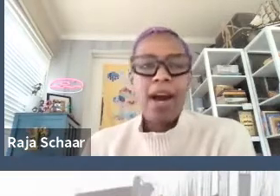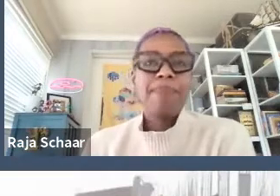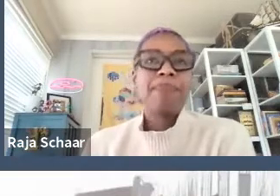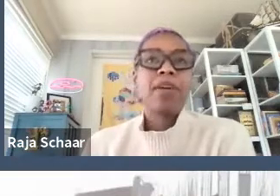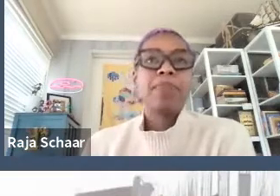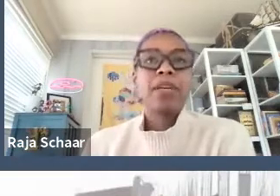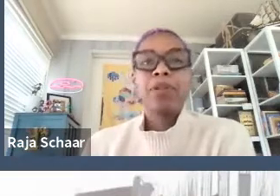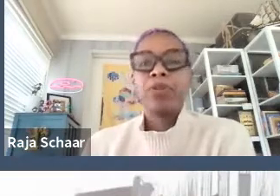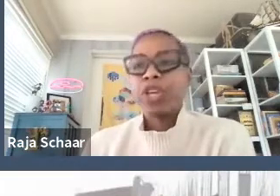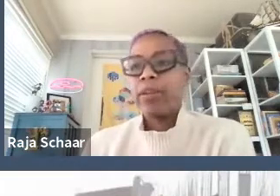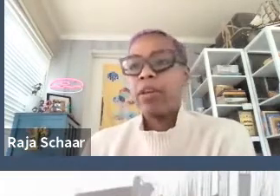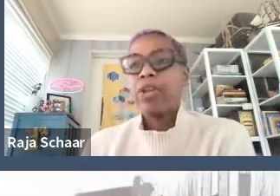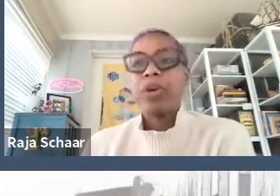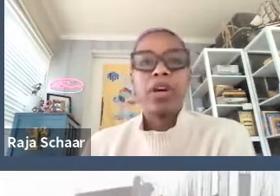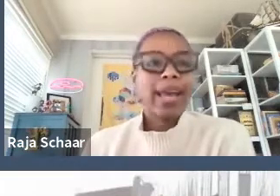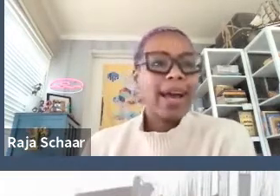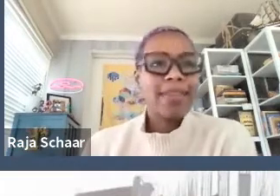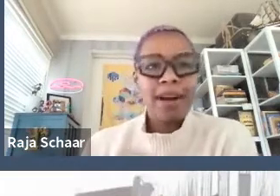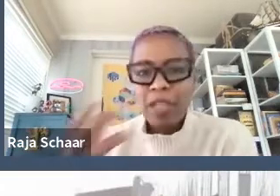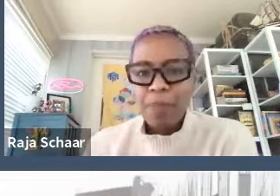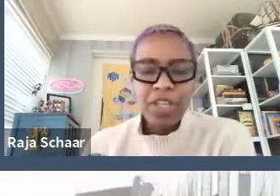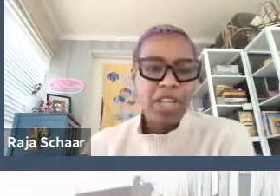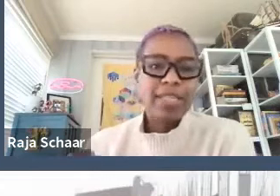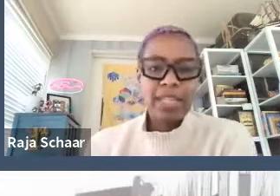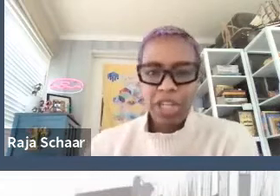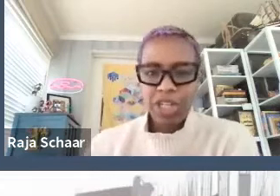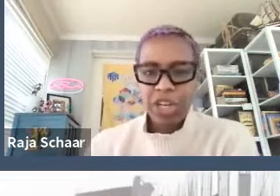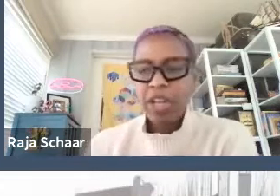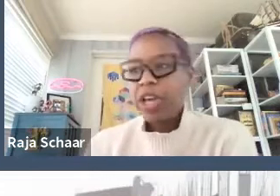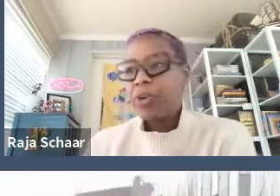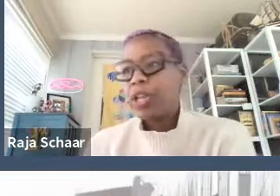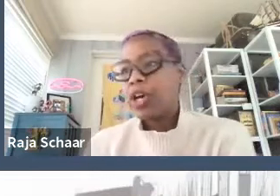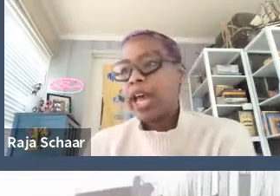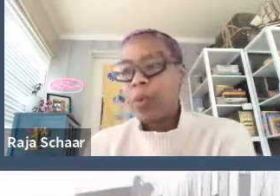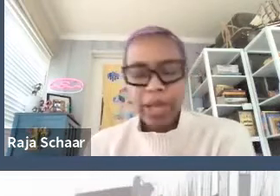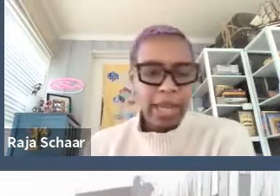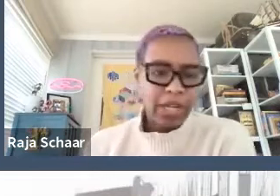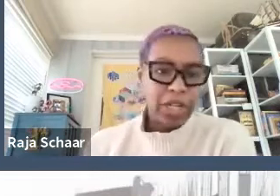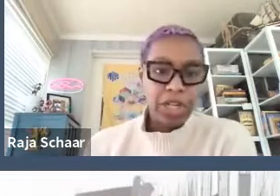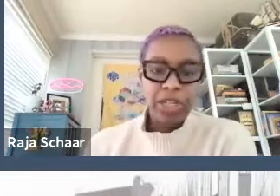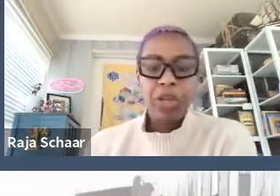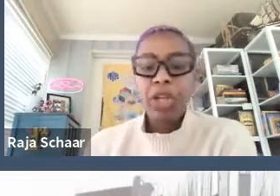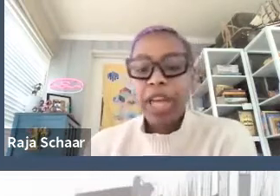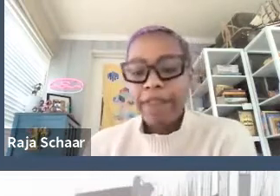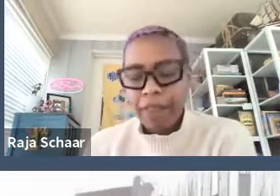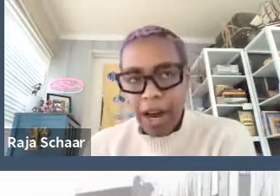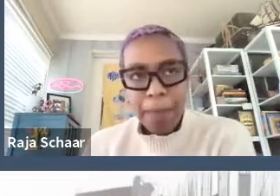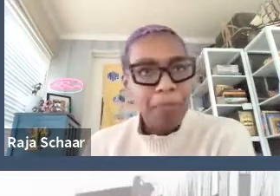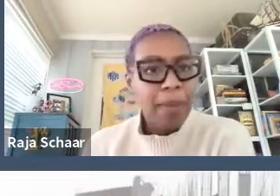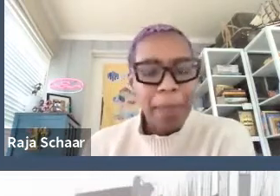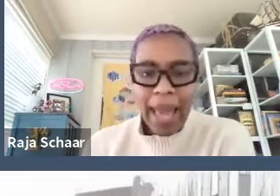waterway pollution, you can look at species extinction, you can look at working conditions, you can look